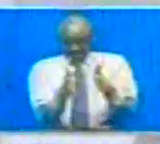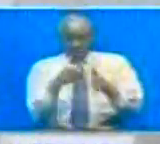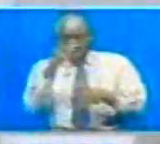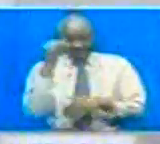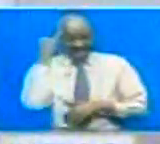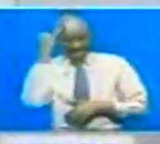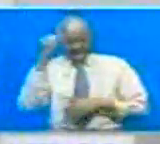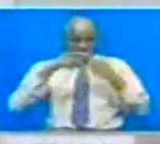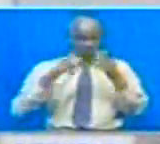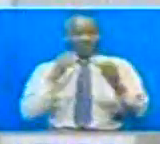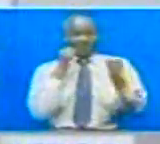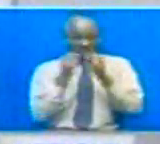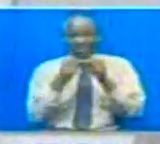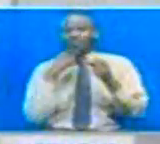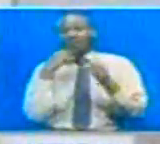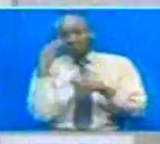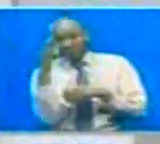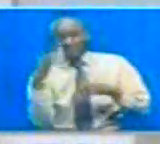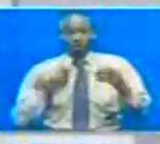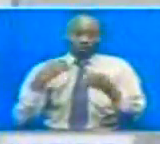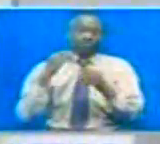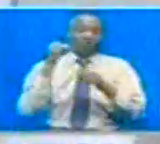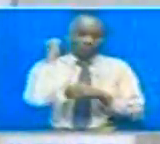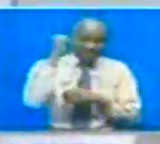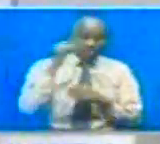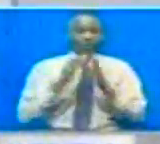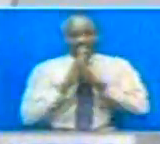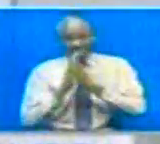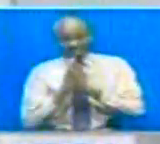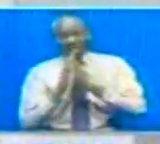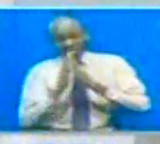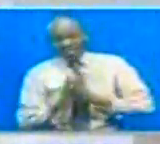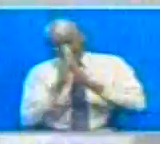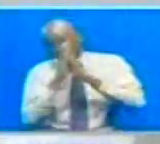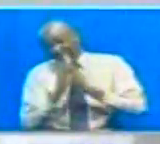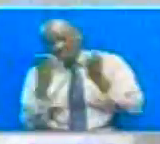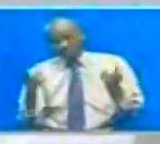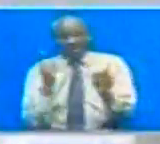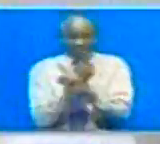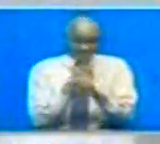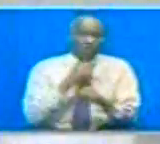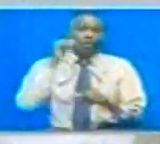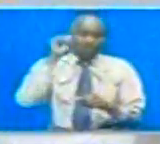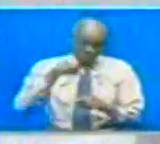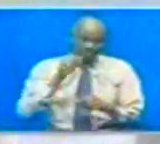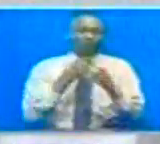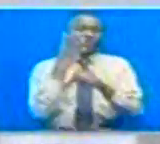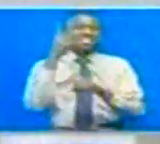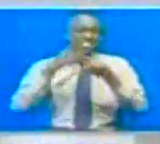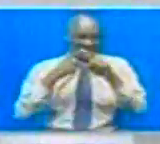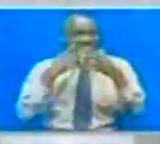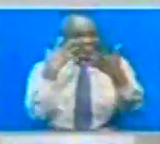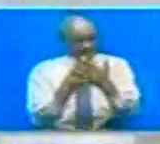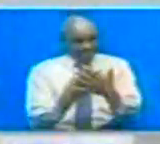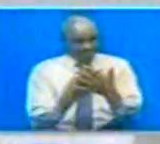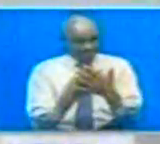ideology based on violence for political, religious, or social change may be jailed for 14 years. A